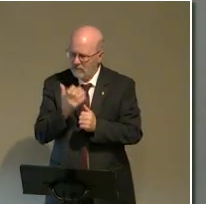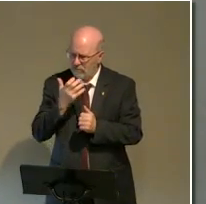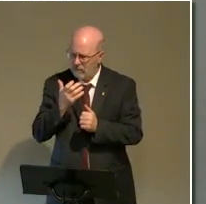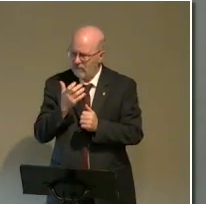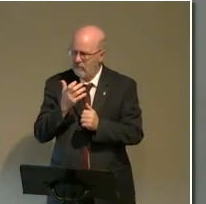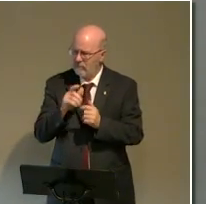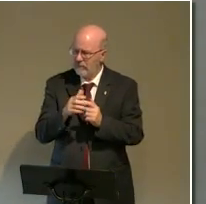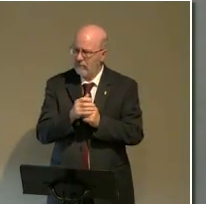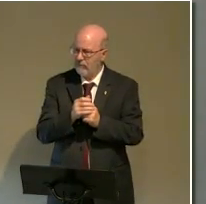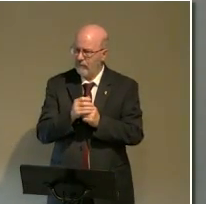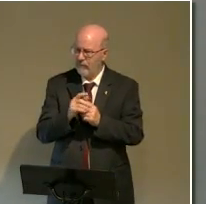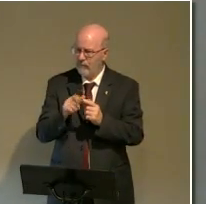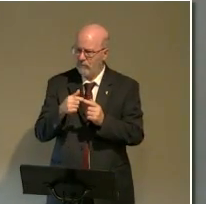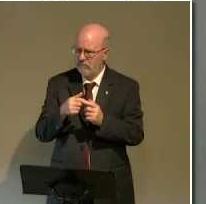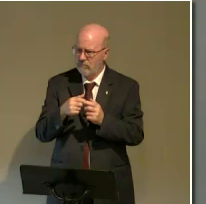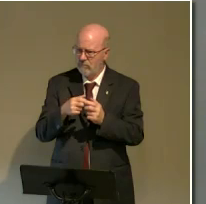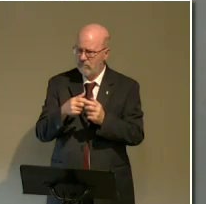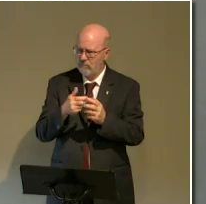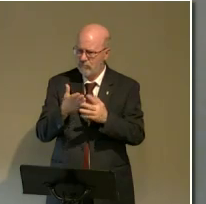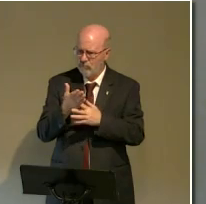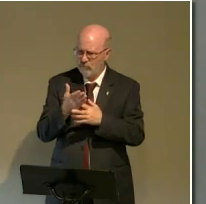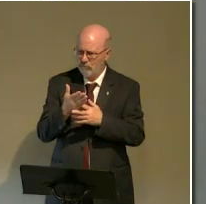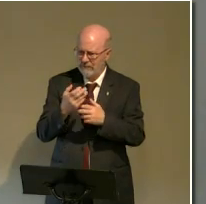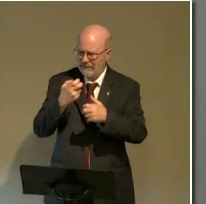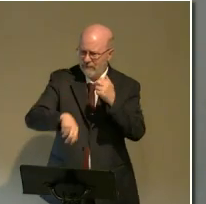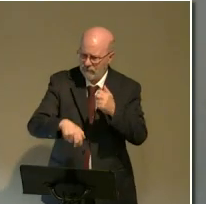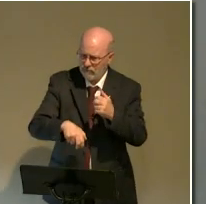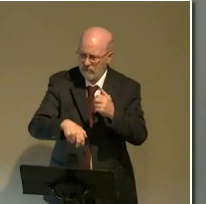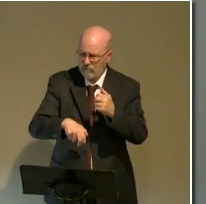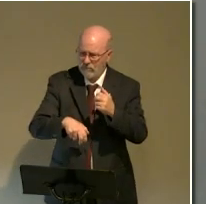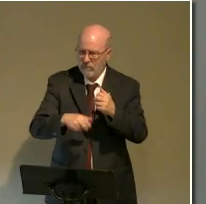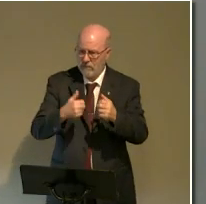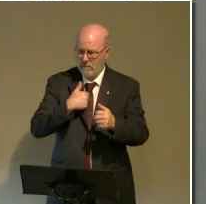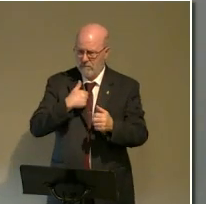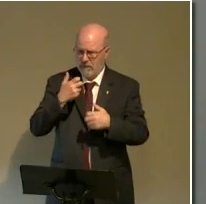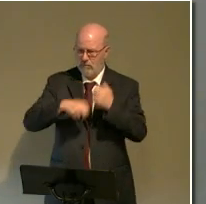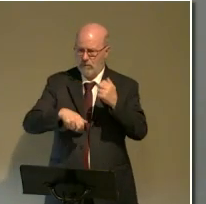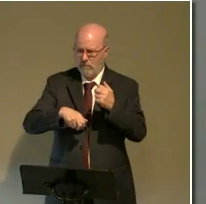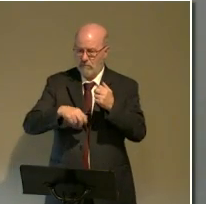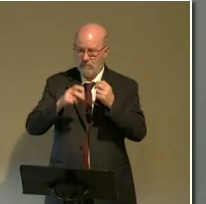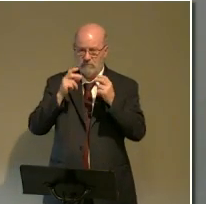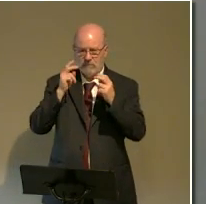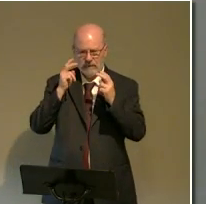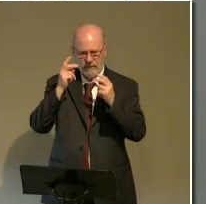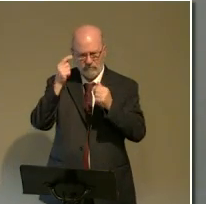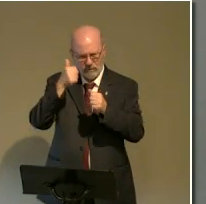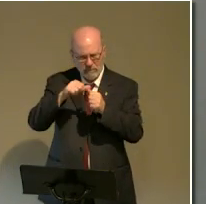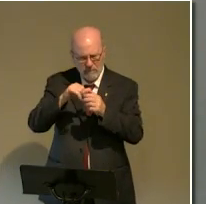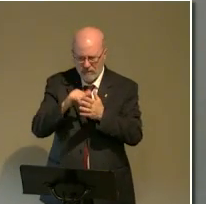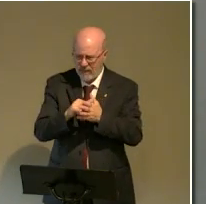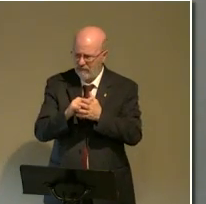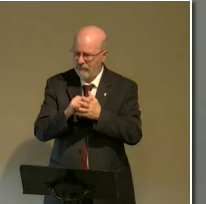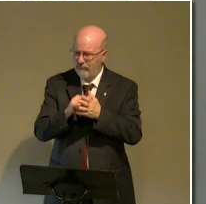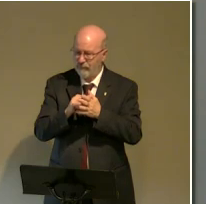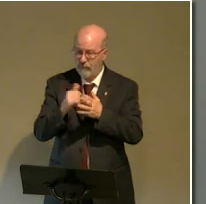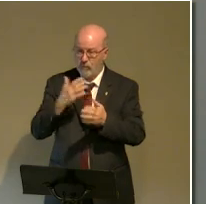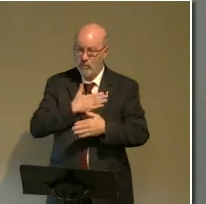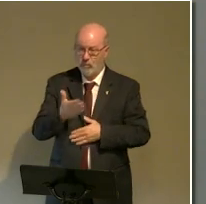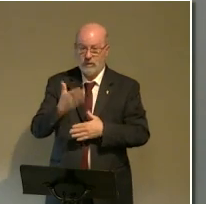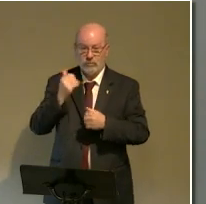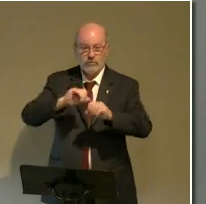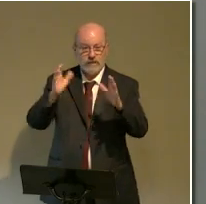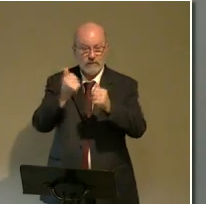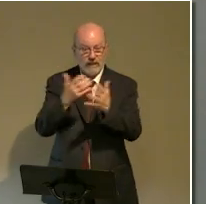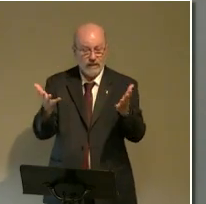When we go through our own trials, I go through my own trials. I look to that. Okay, are we willing to